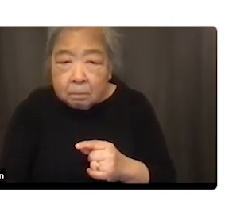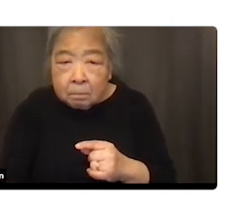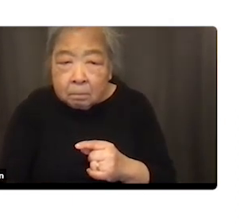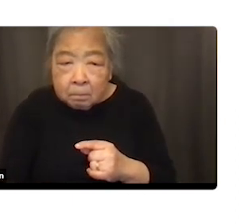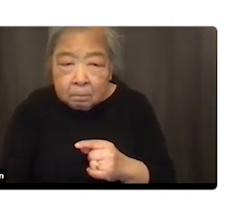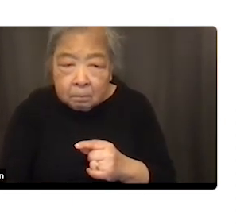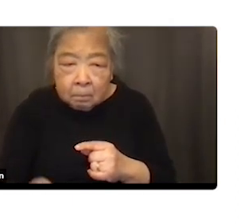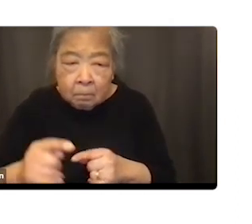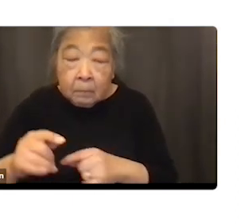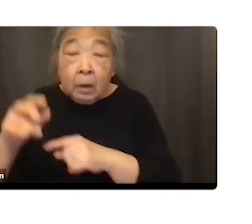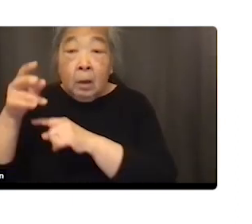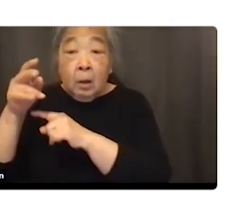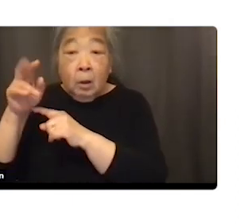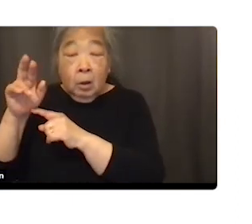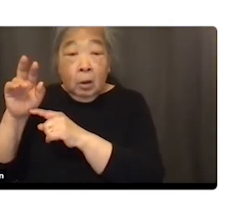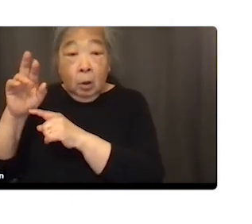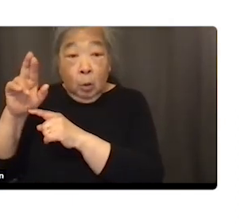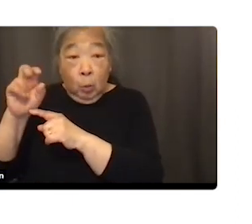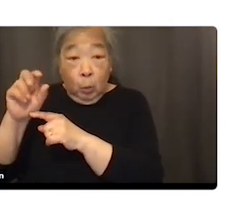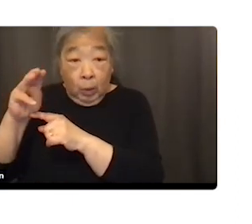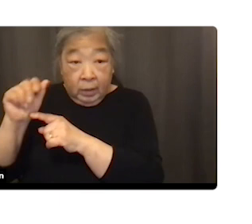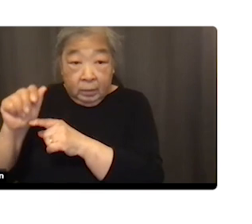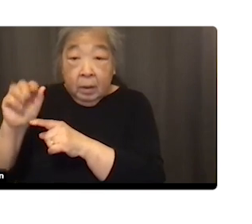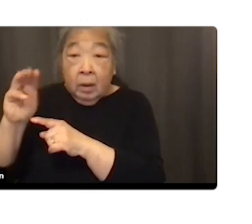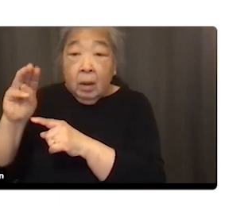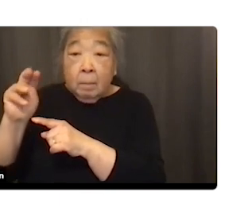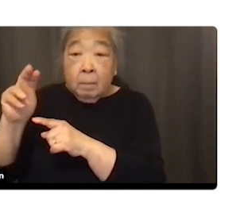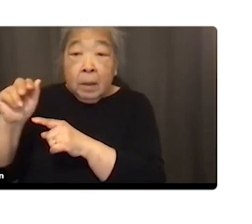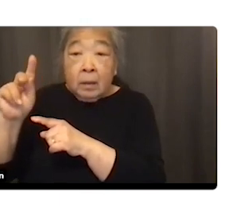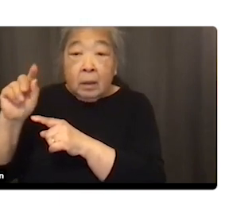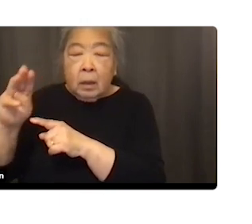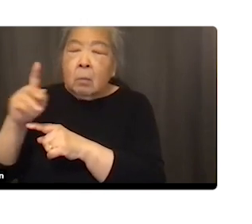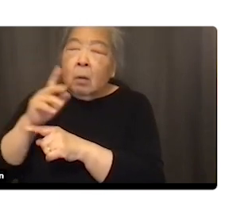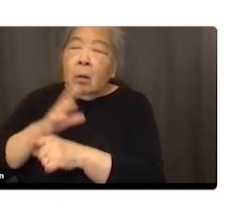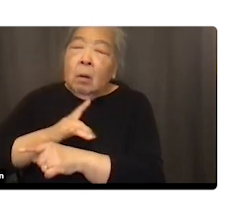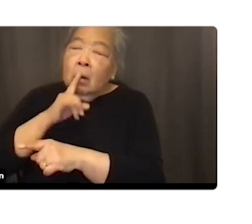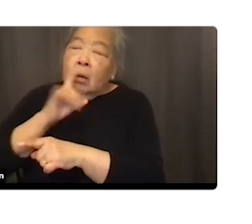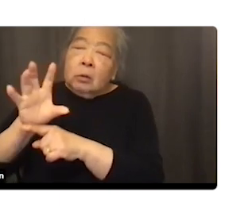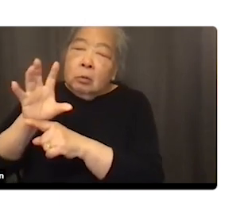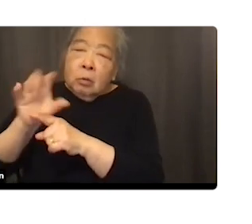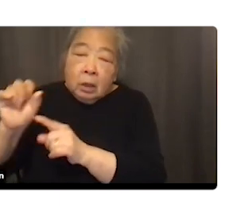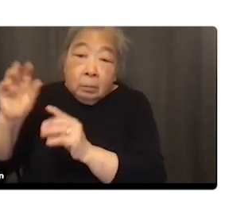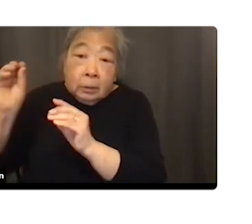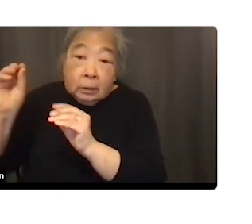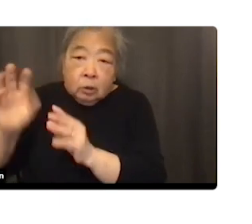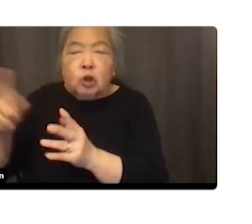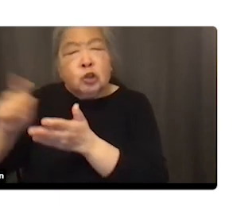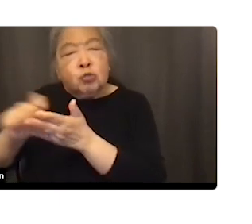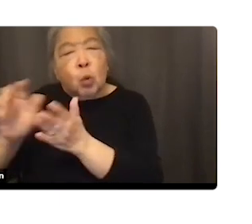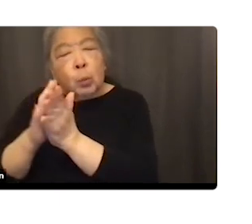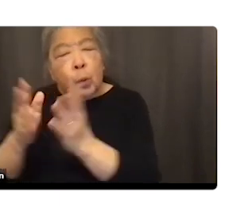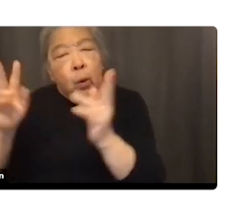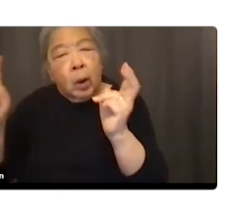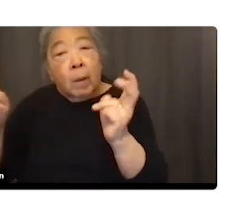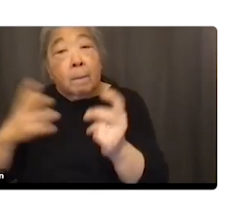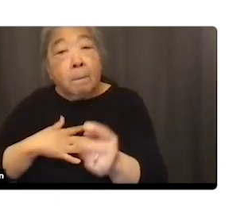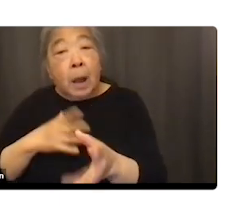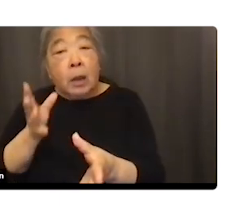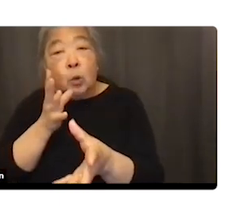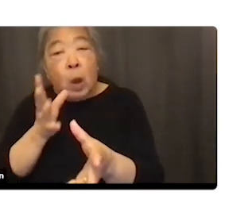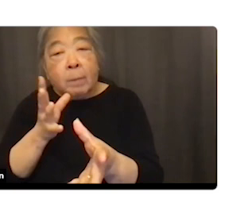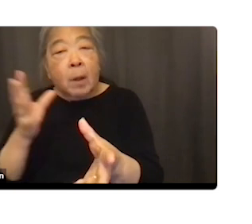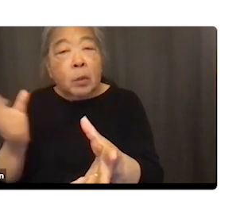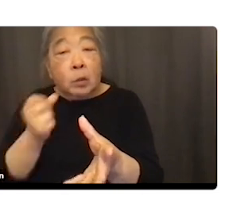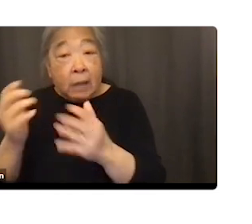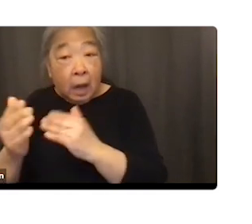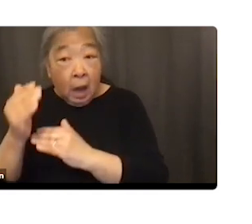healer, wrote the book, My Grandmother's Hands. I would invite everyone to get it if you haven't